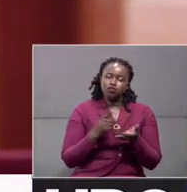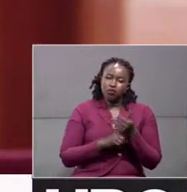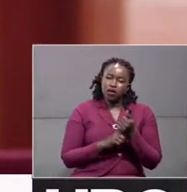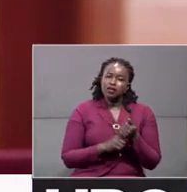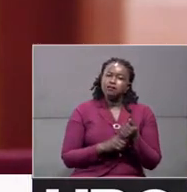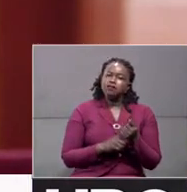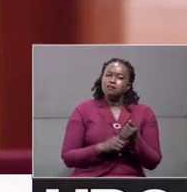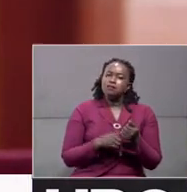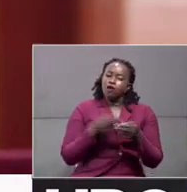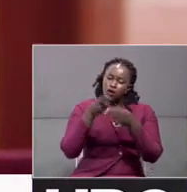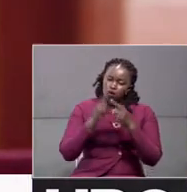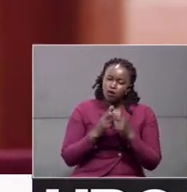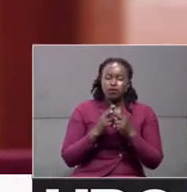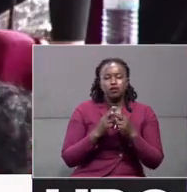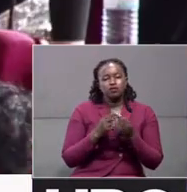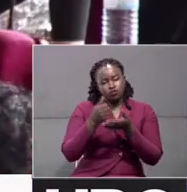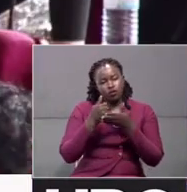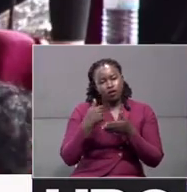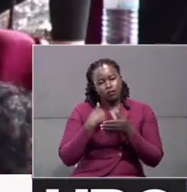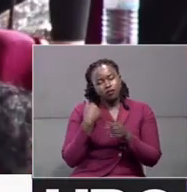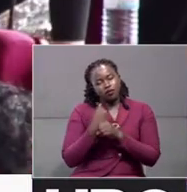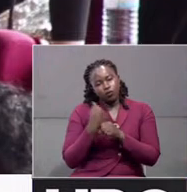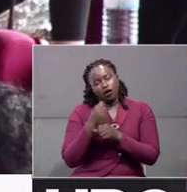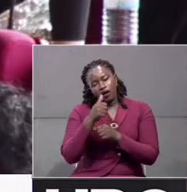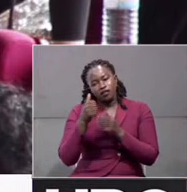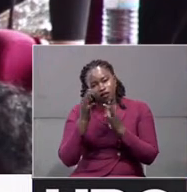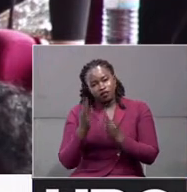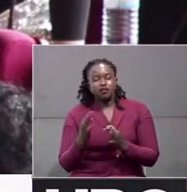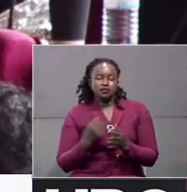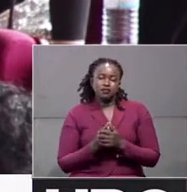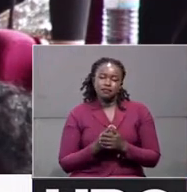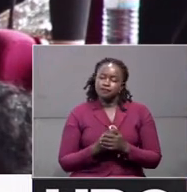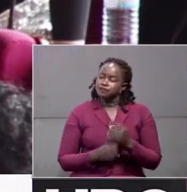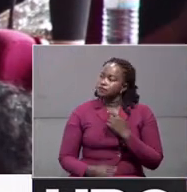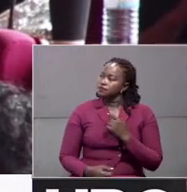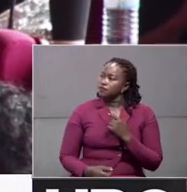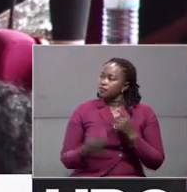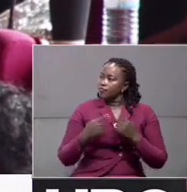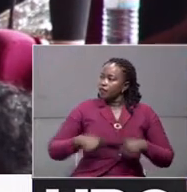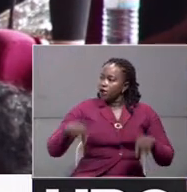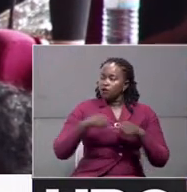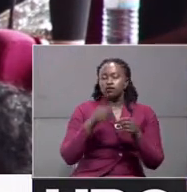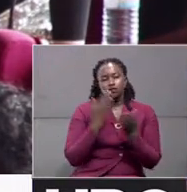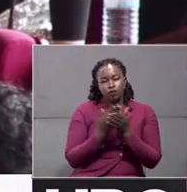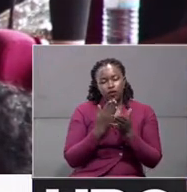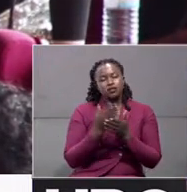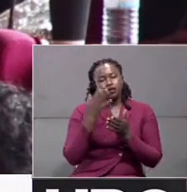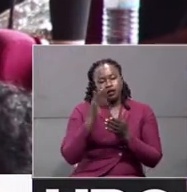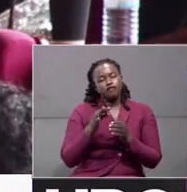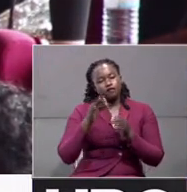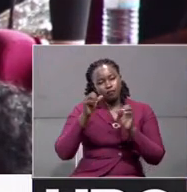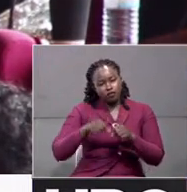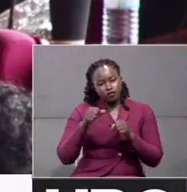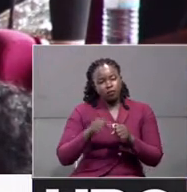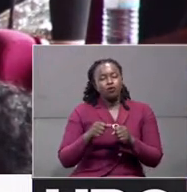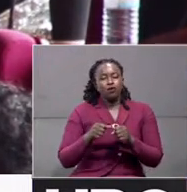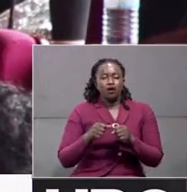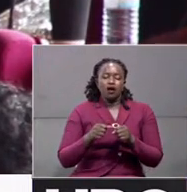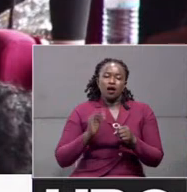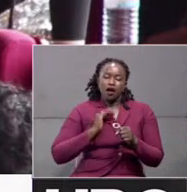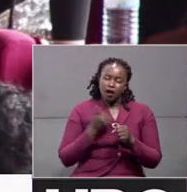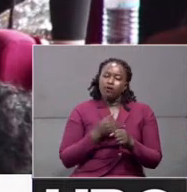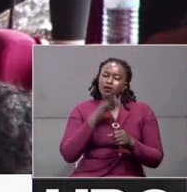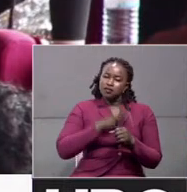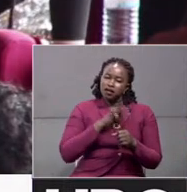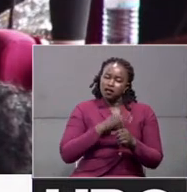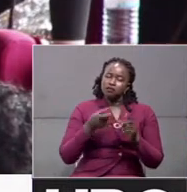money that can help me do other things. We are requesting, if possible, let our salary be increasing. Because if